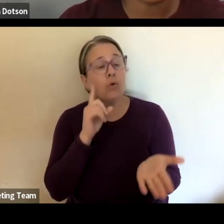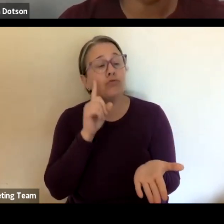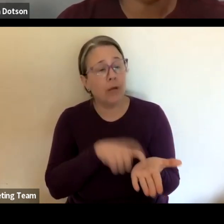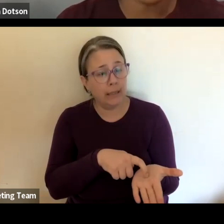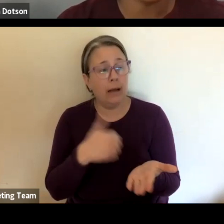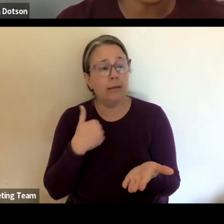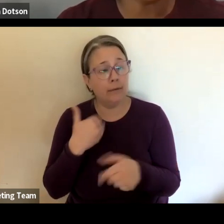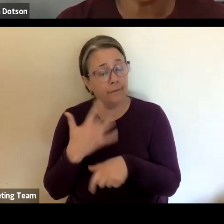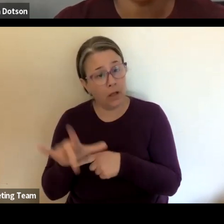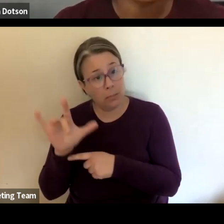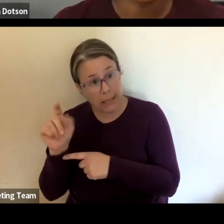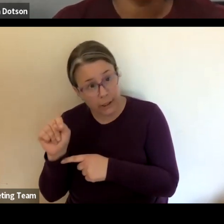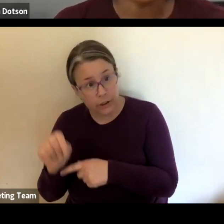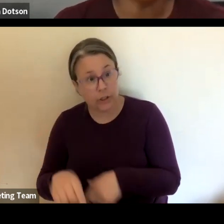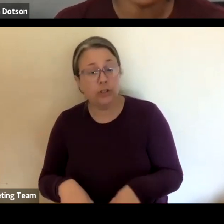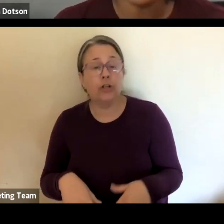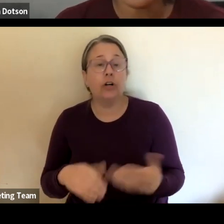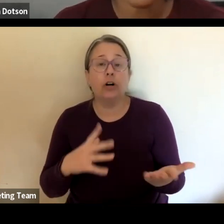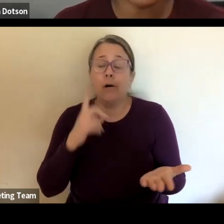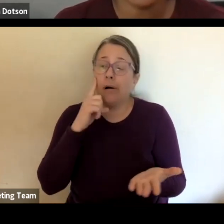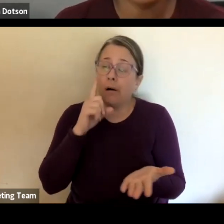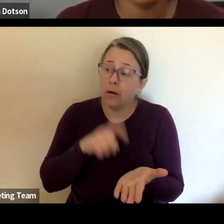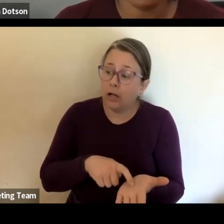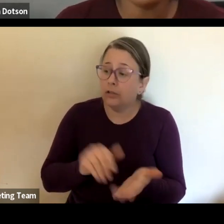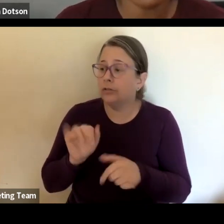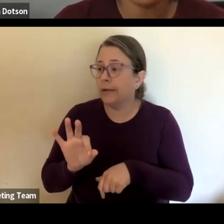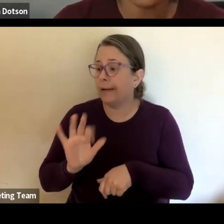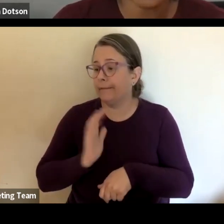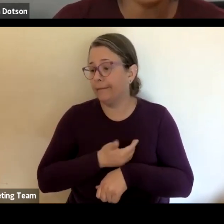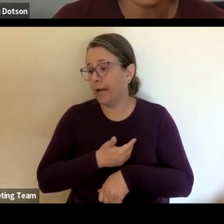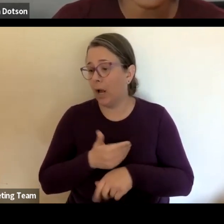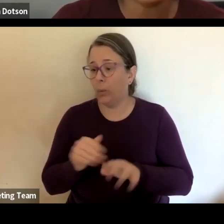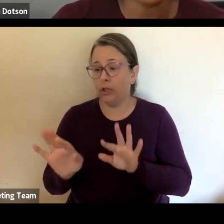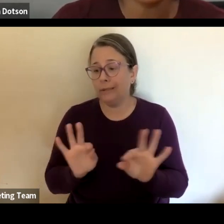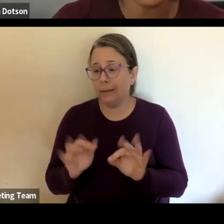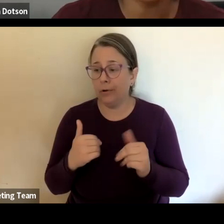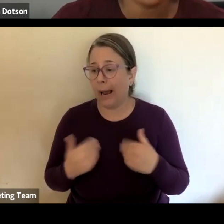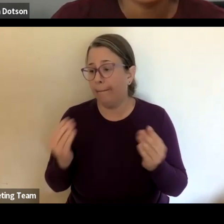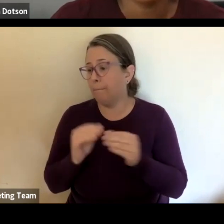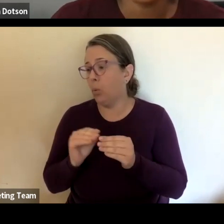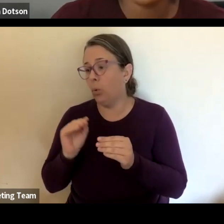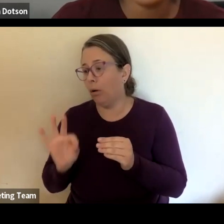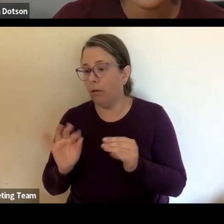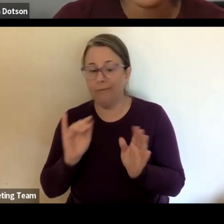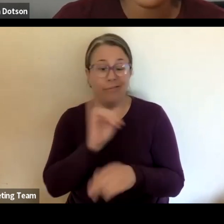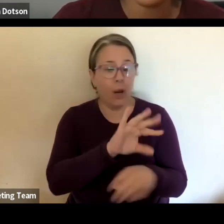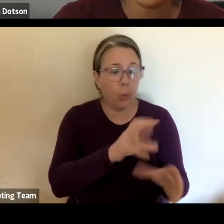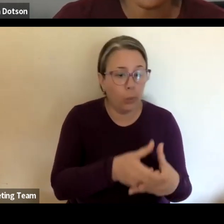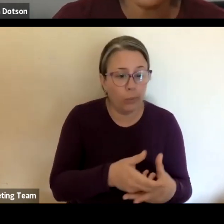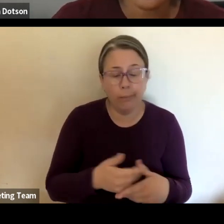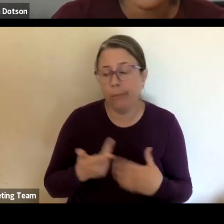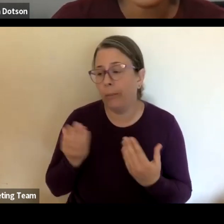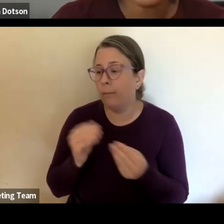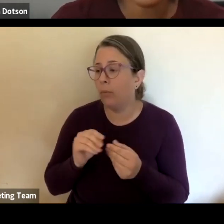different if our sample had more of X, Y, or Z group. That's something that can take all of a paragraph or half a